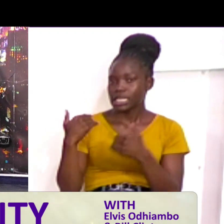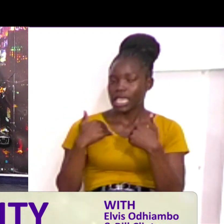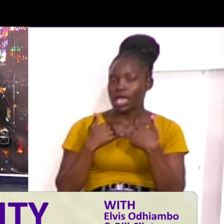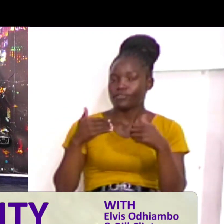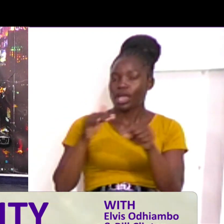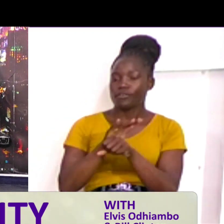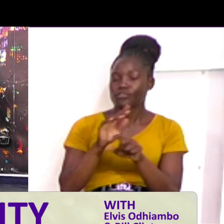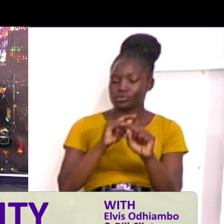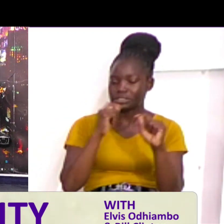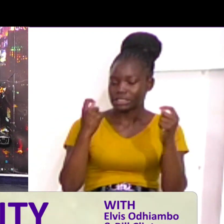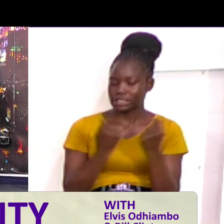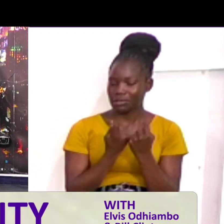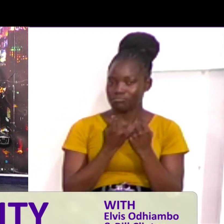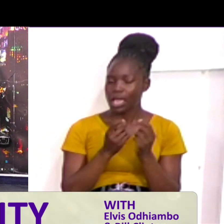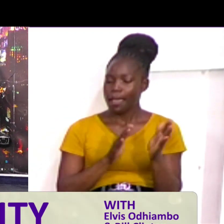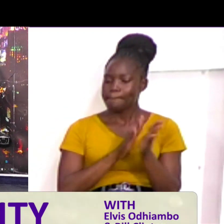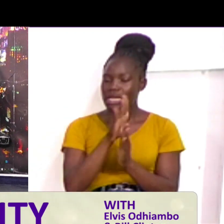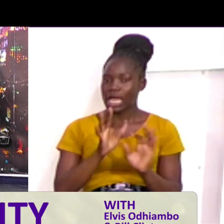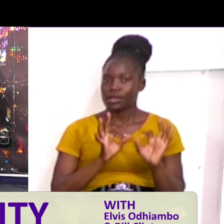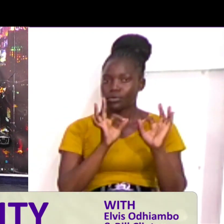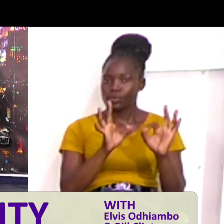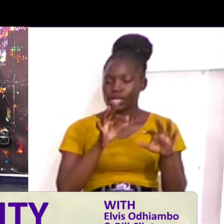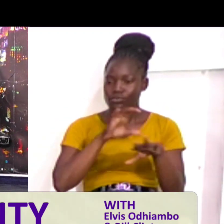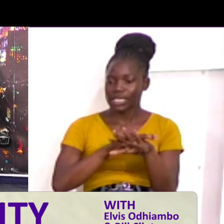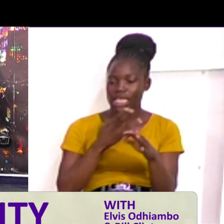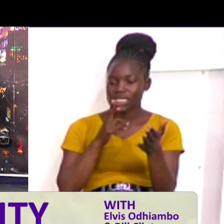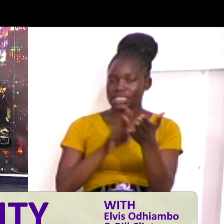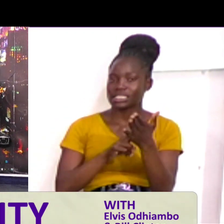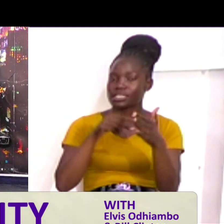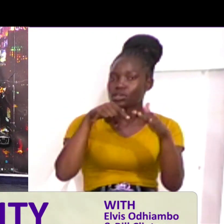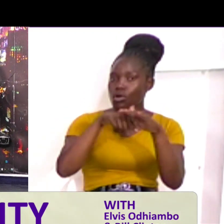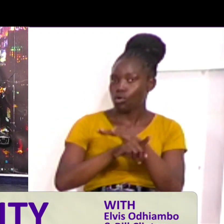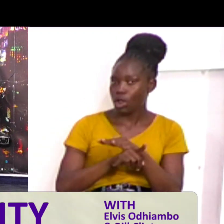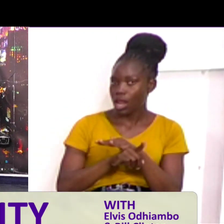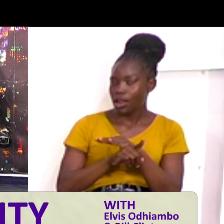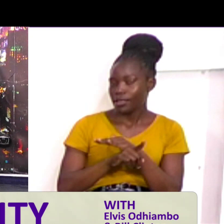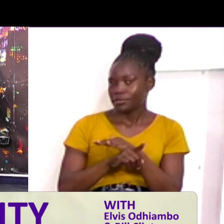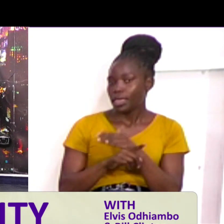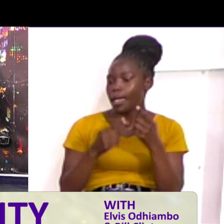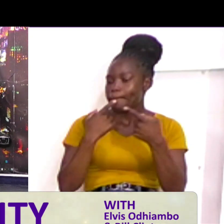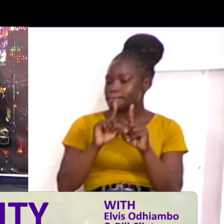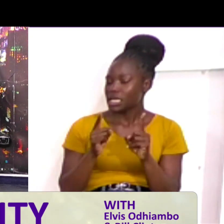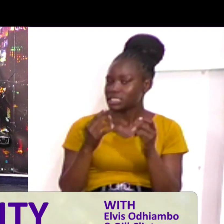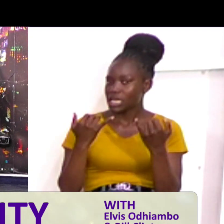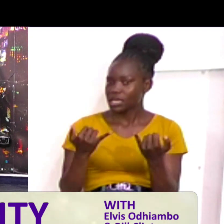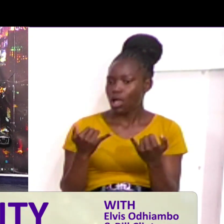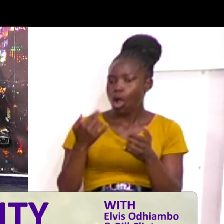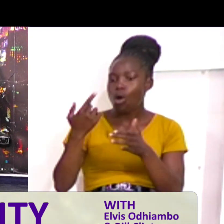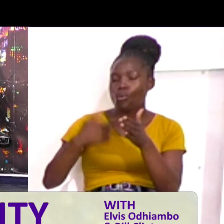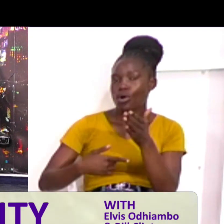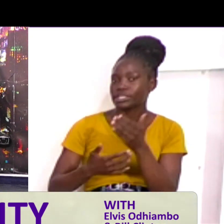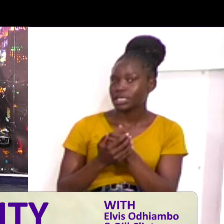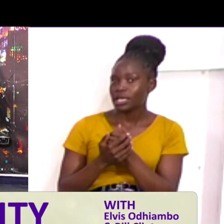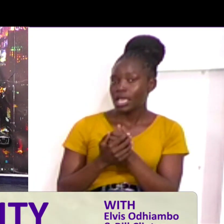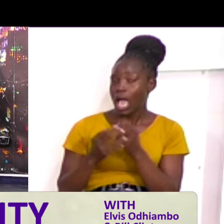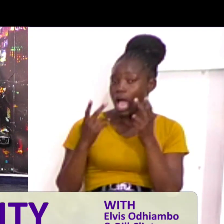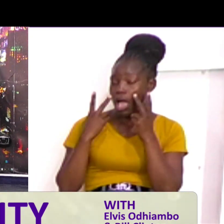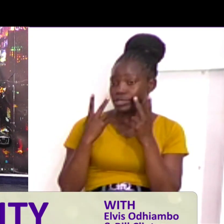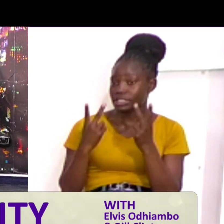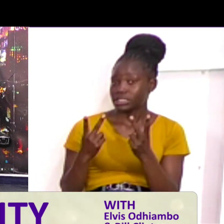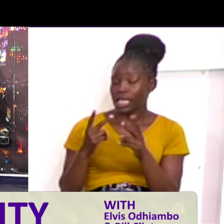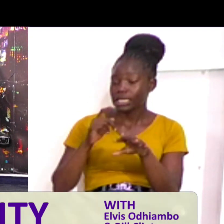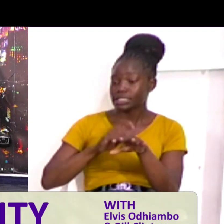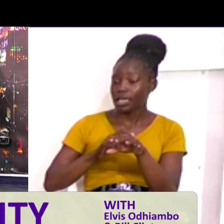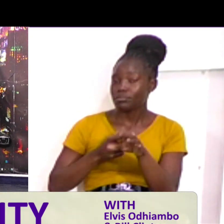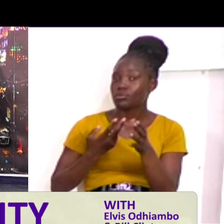know, a good squad to get results, both sides, even Aston Villa. But then again, what are we going to see